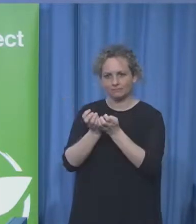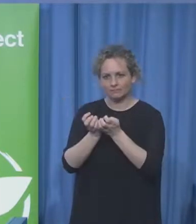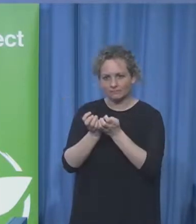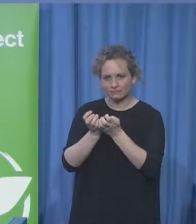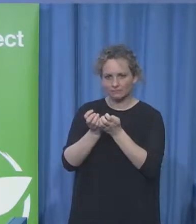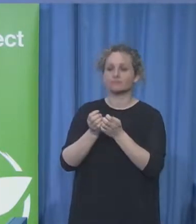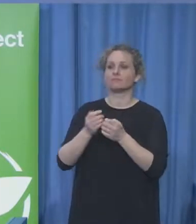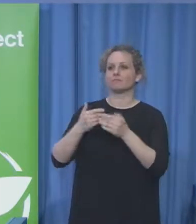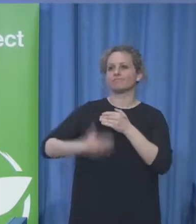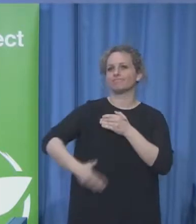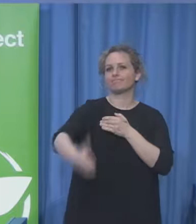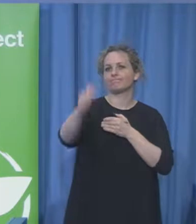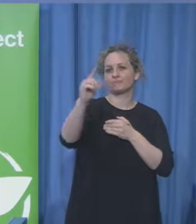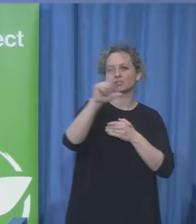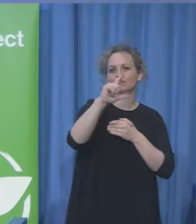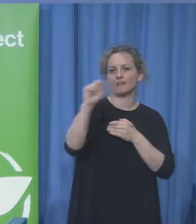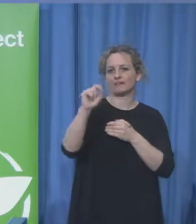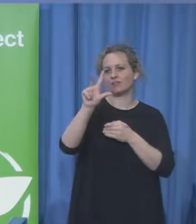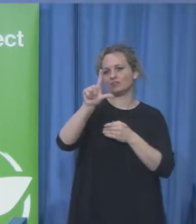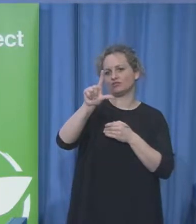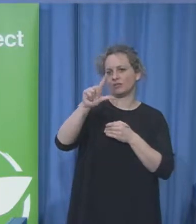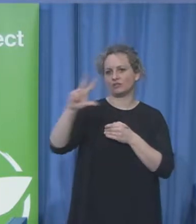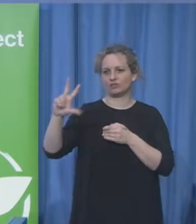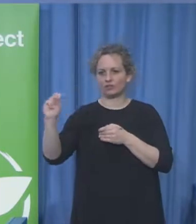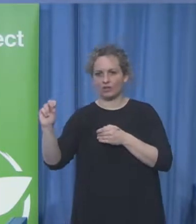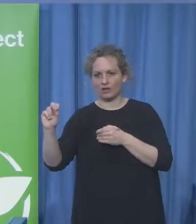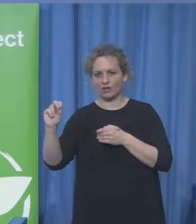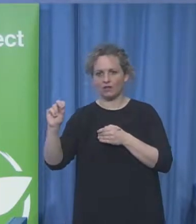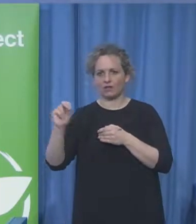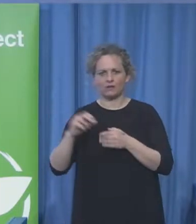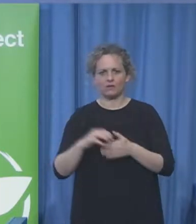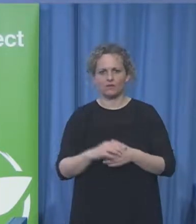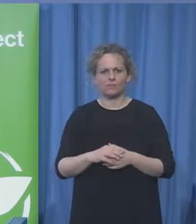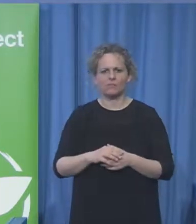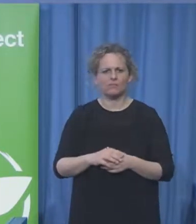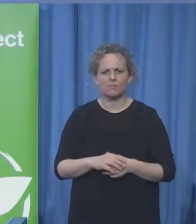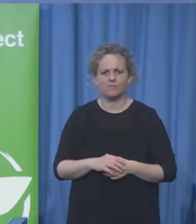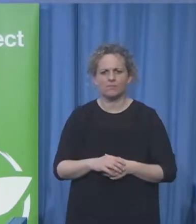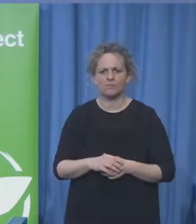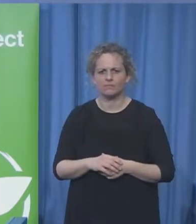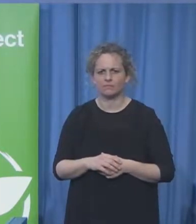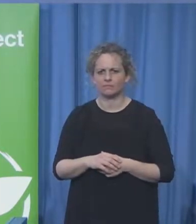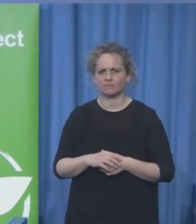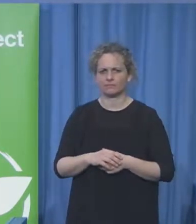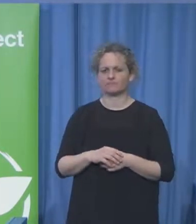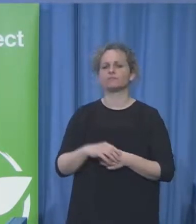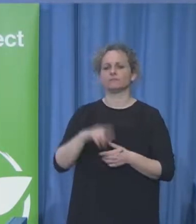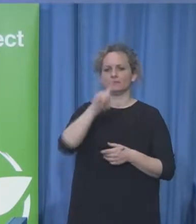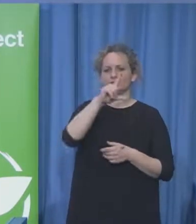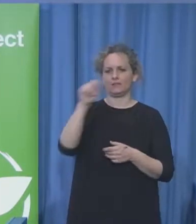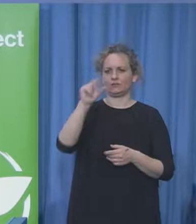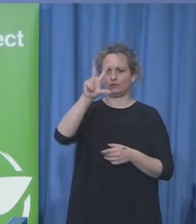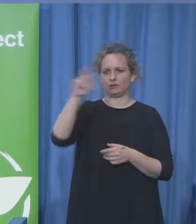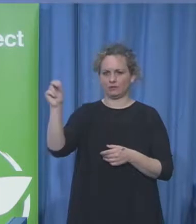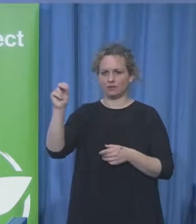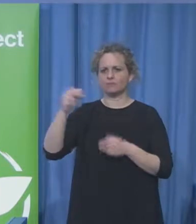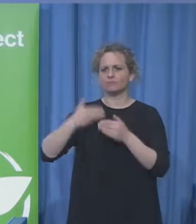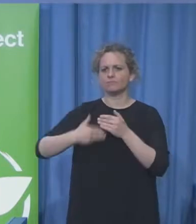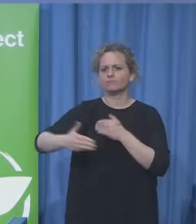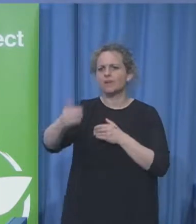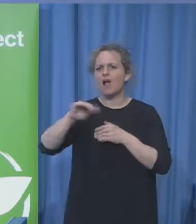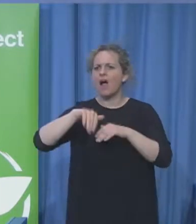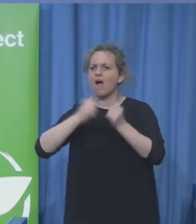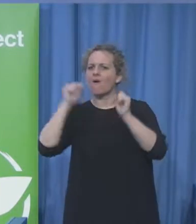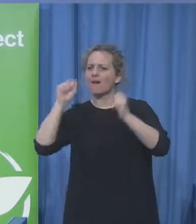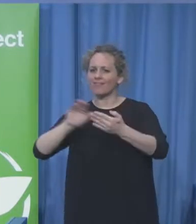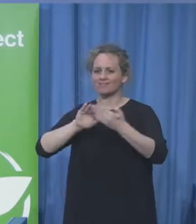cities over the next 20 years. So the DIU network was this hub that brought